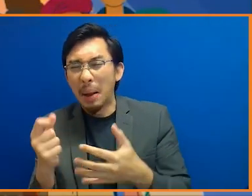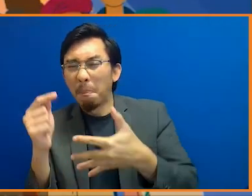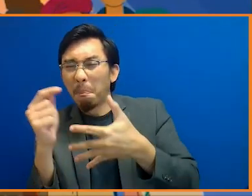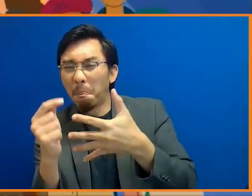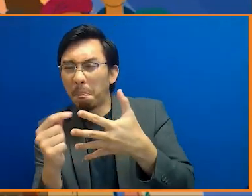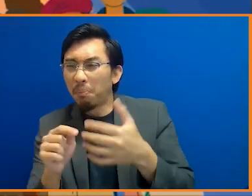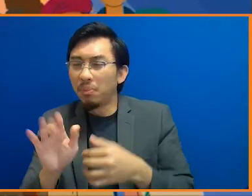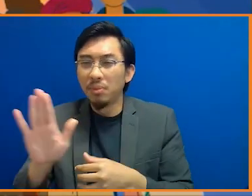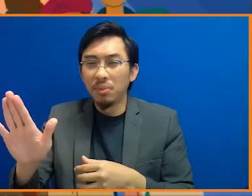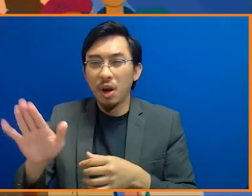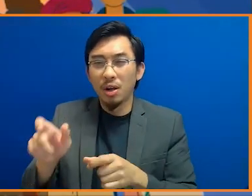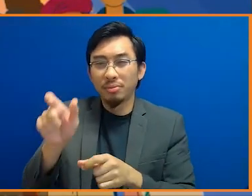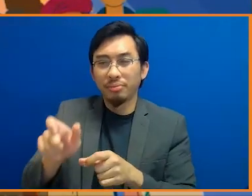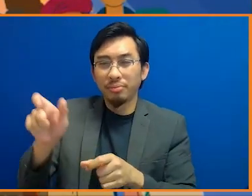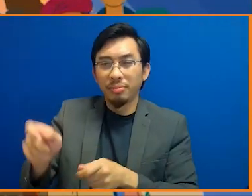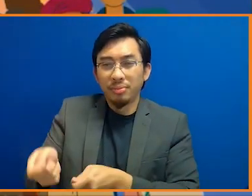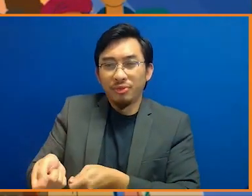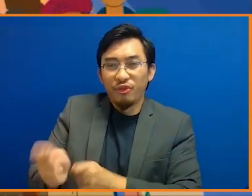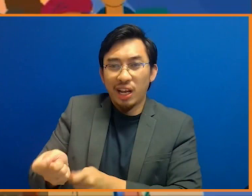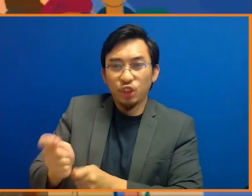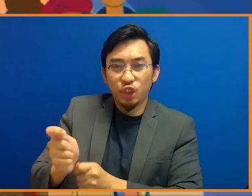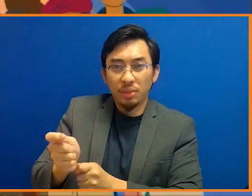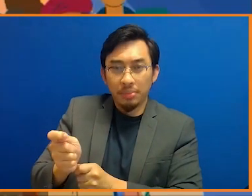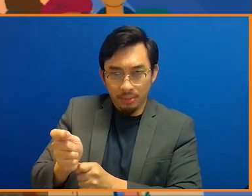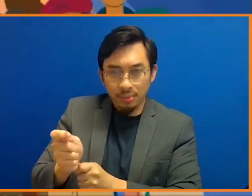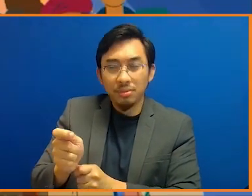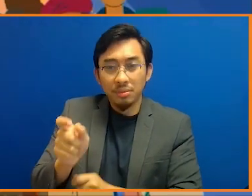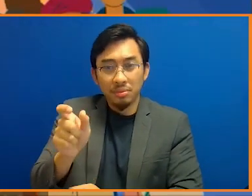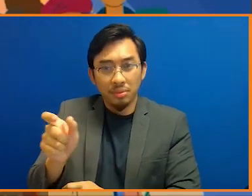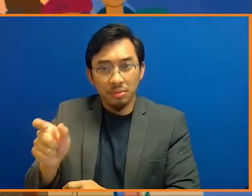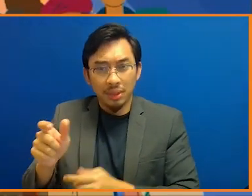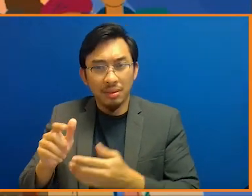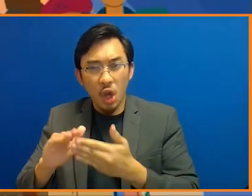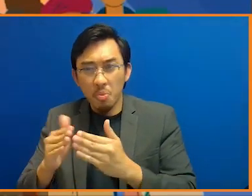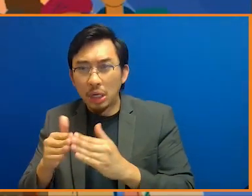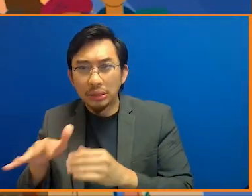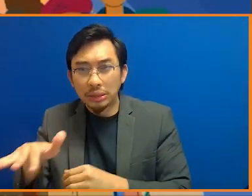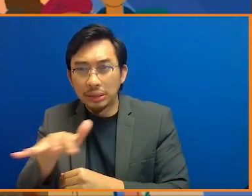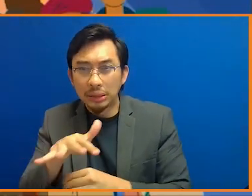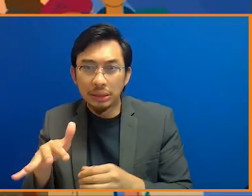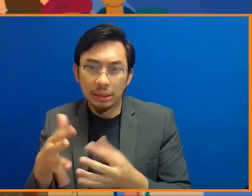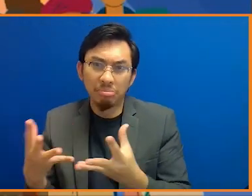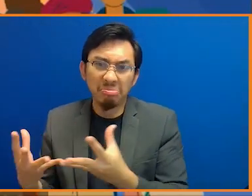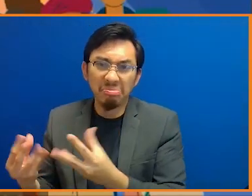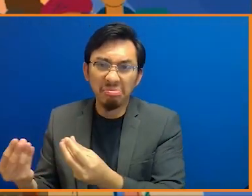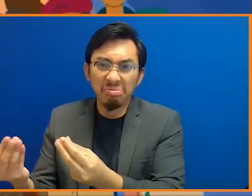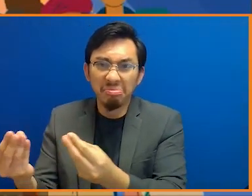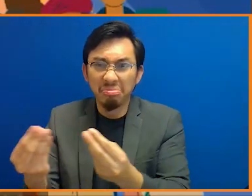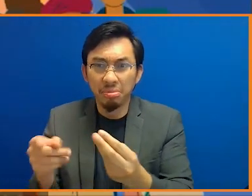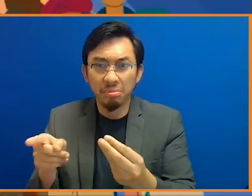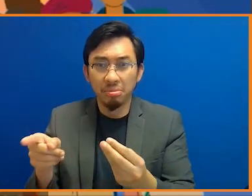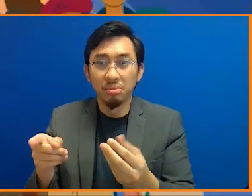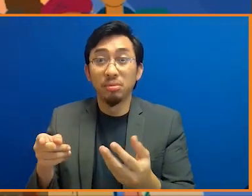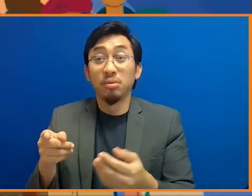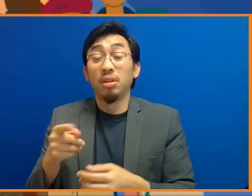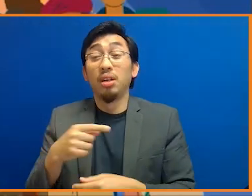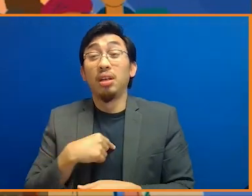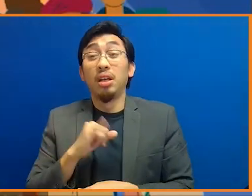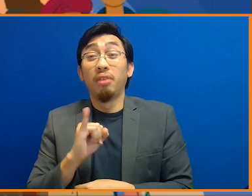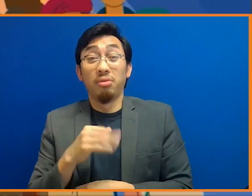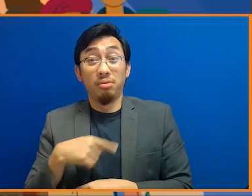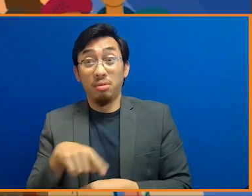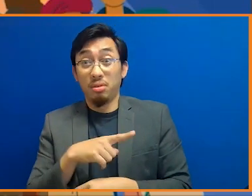because we have a number of fishermen communities in that area. If